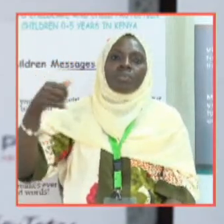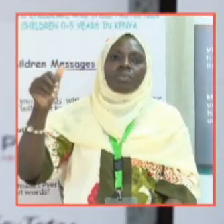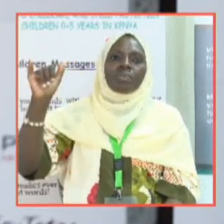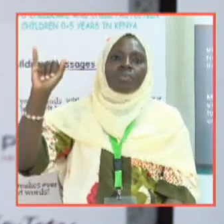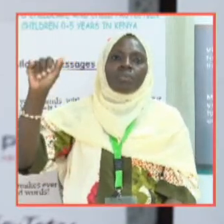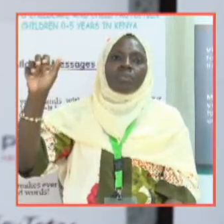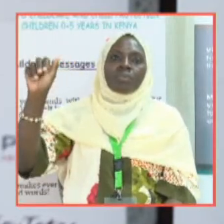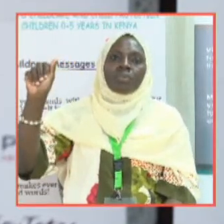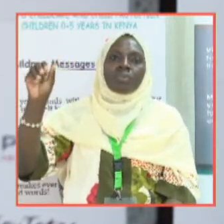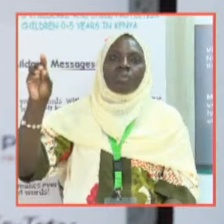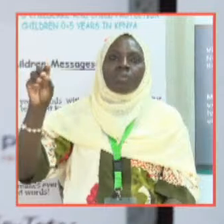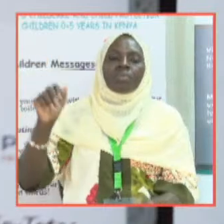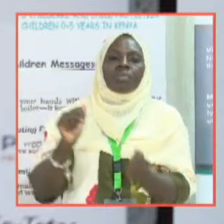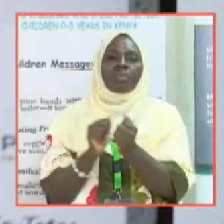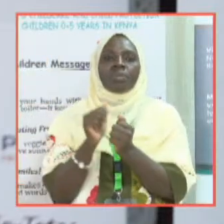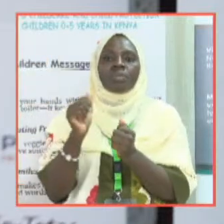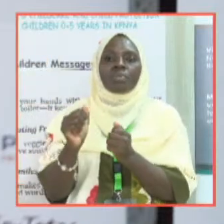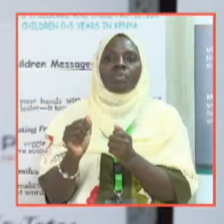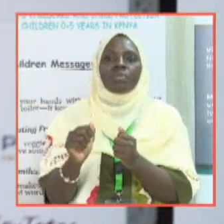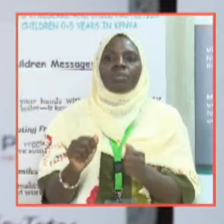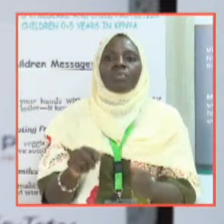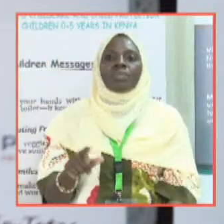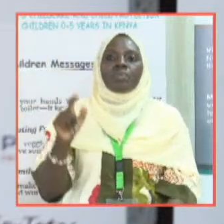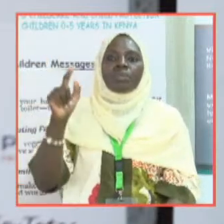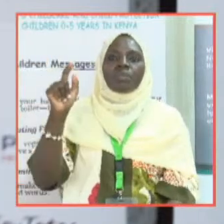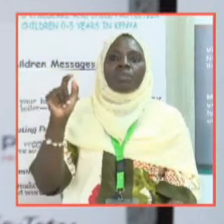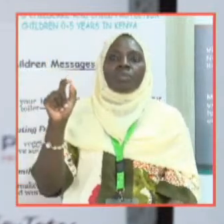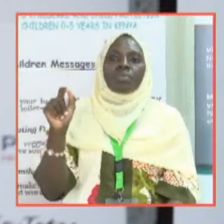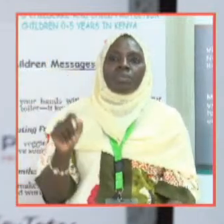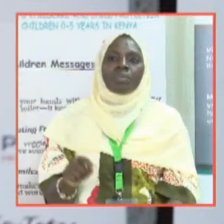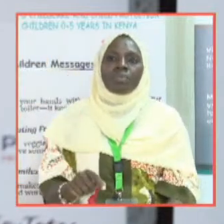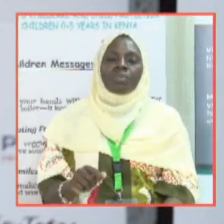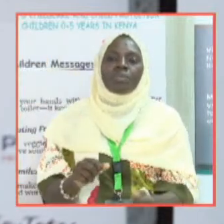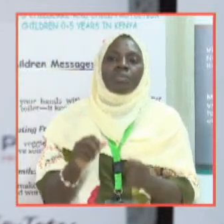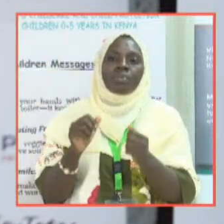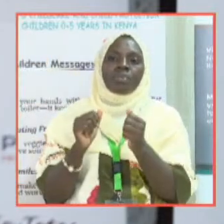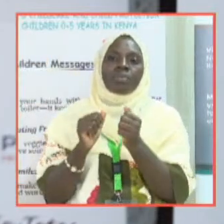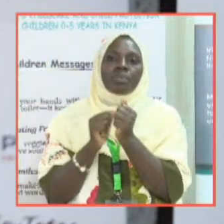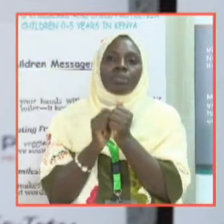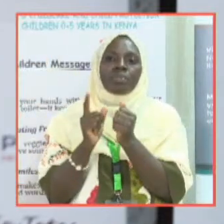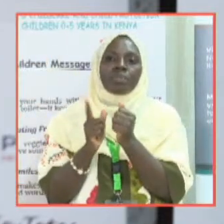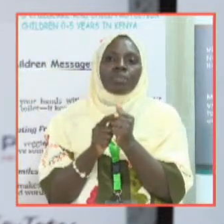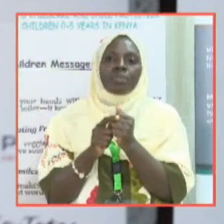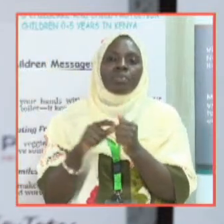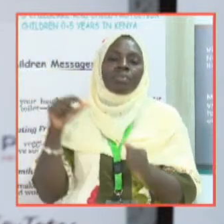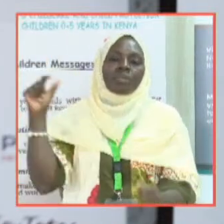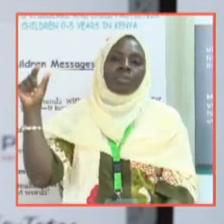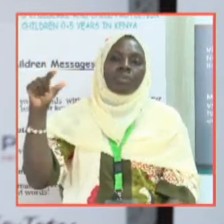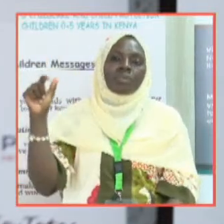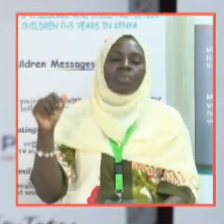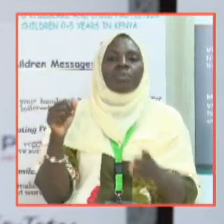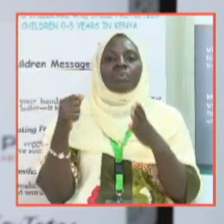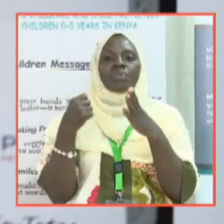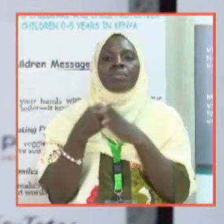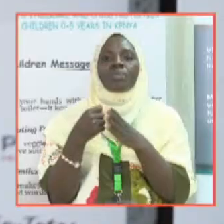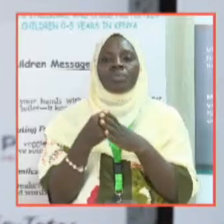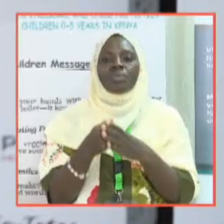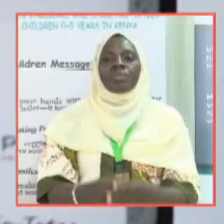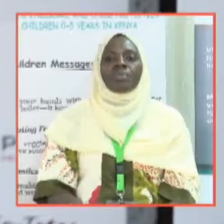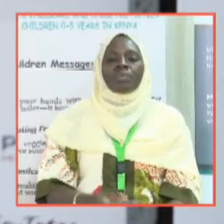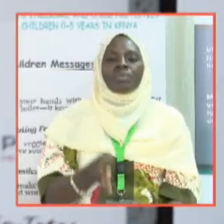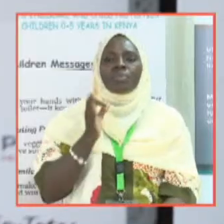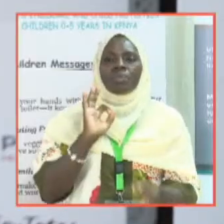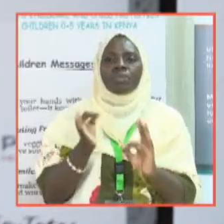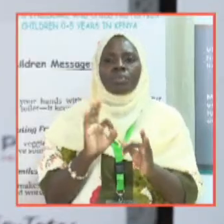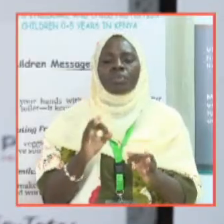14, Tharaka Nithi 13, Trans Nzoia 11, and Garissa 9. If this